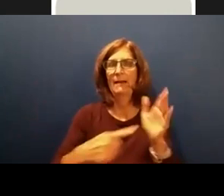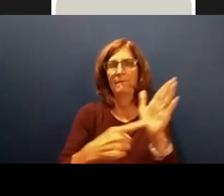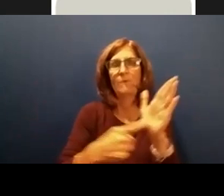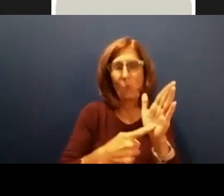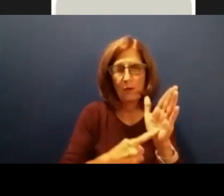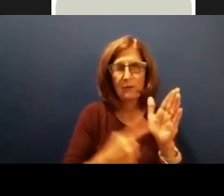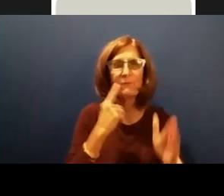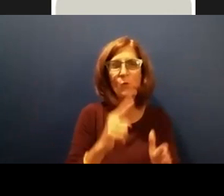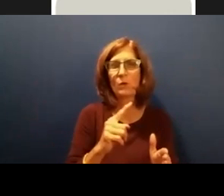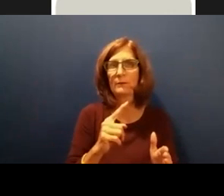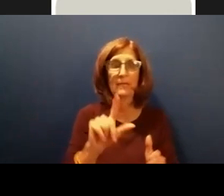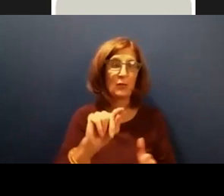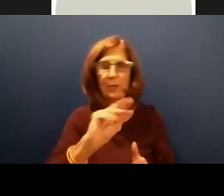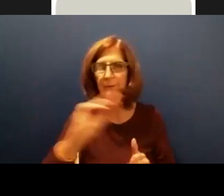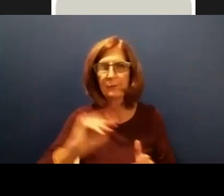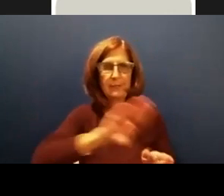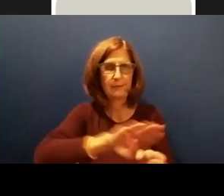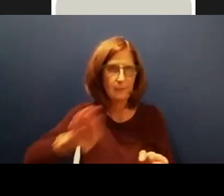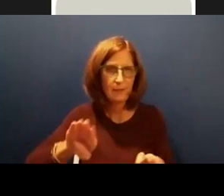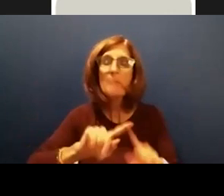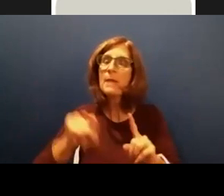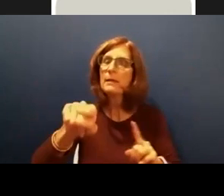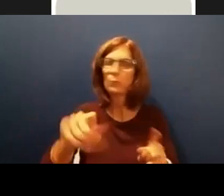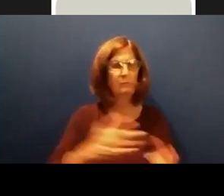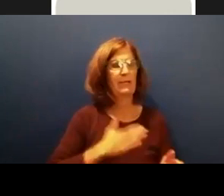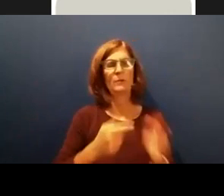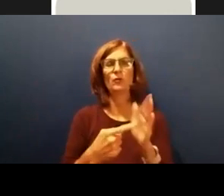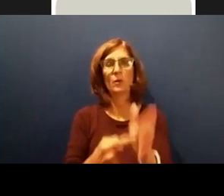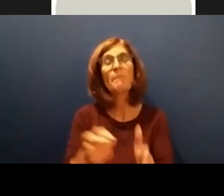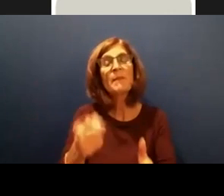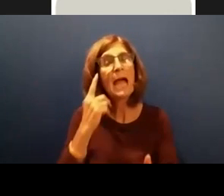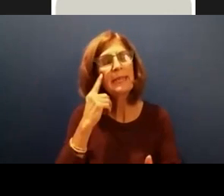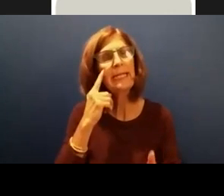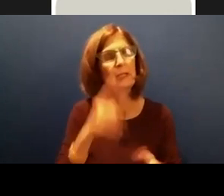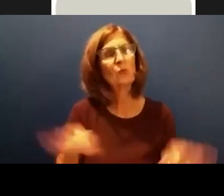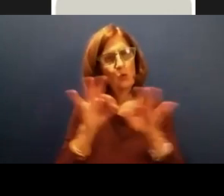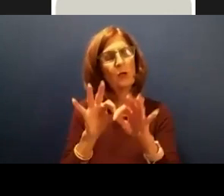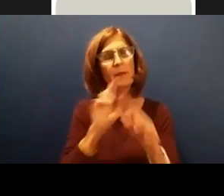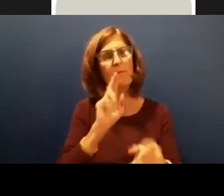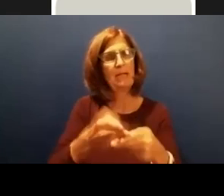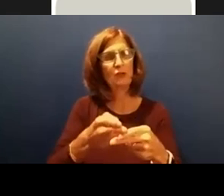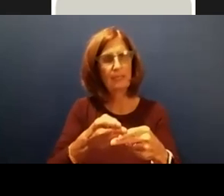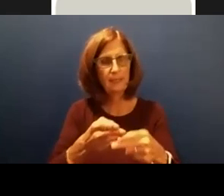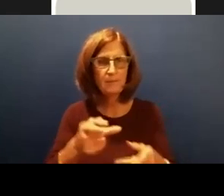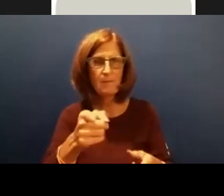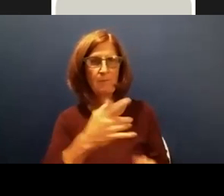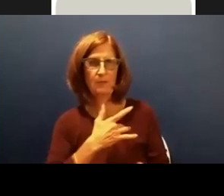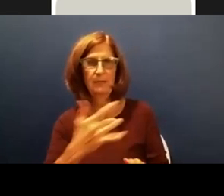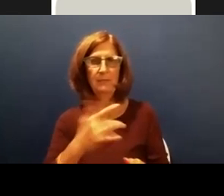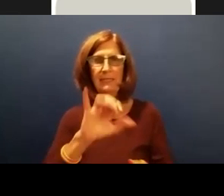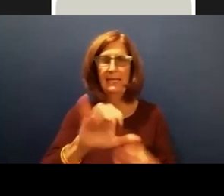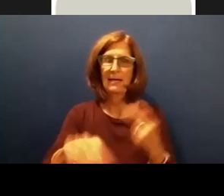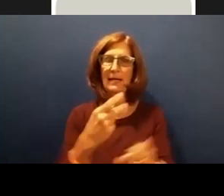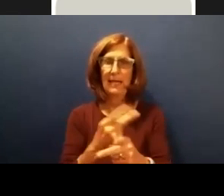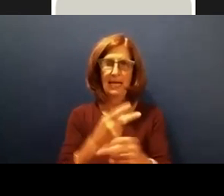we'd be happy to run through that analysis with you. And I think it should be mentioned too that typically a project with